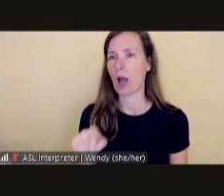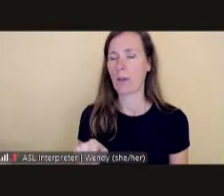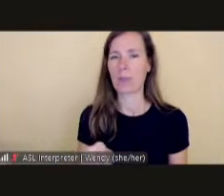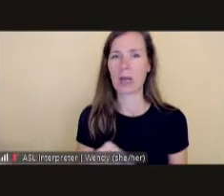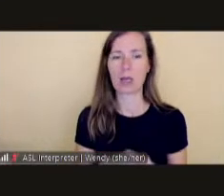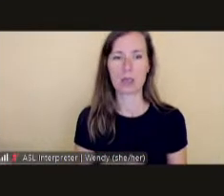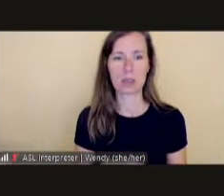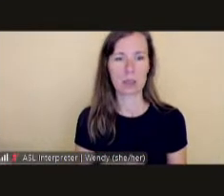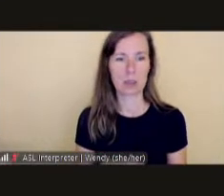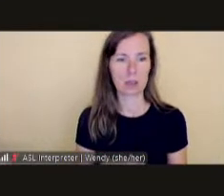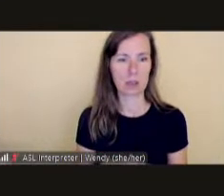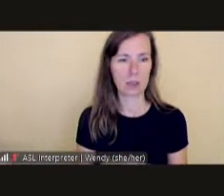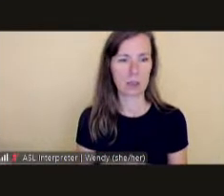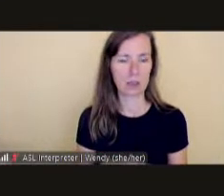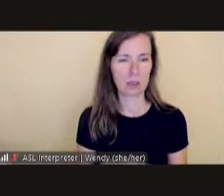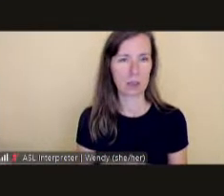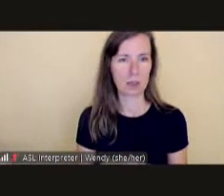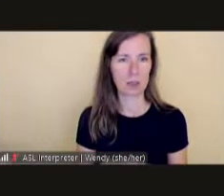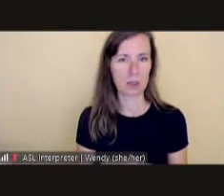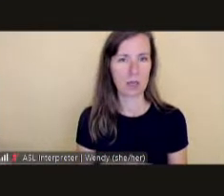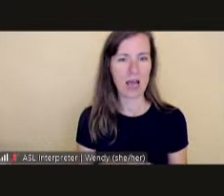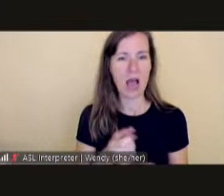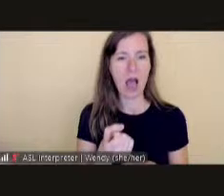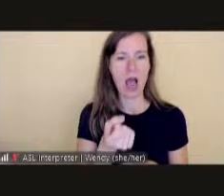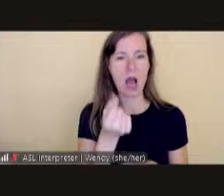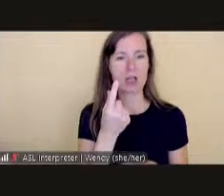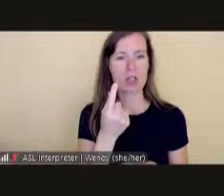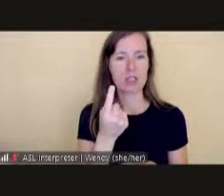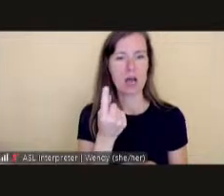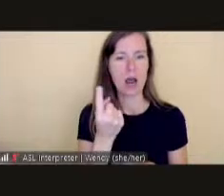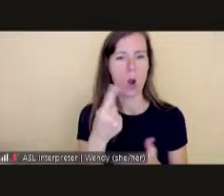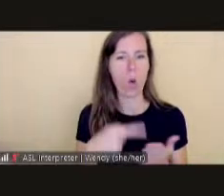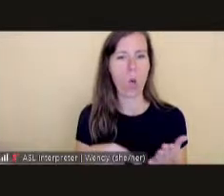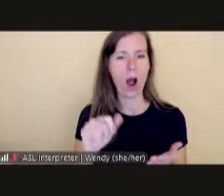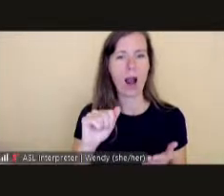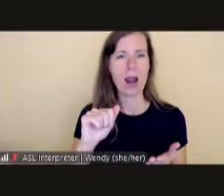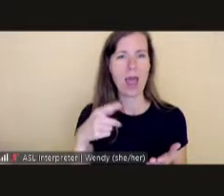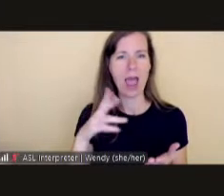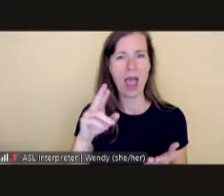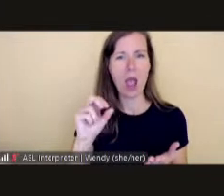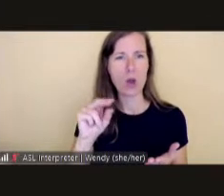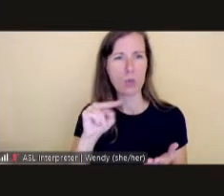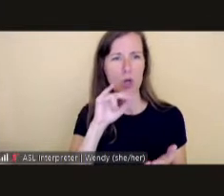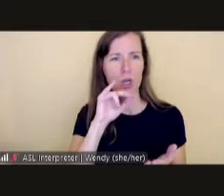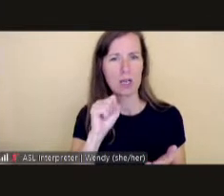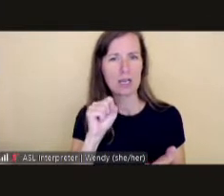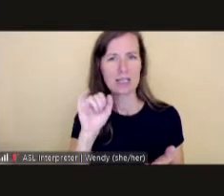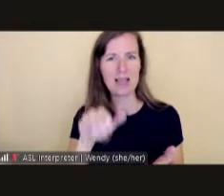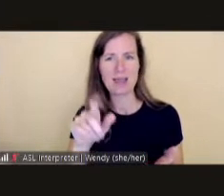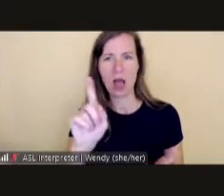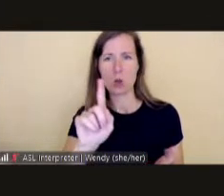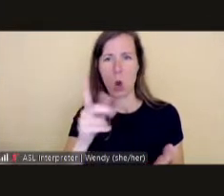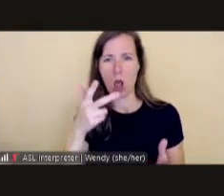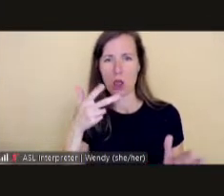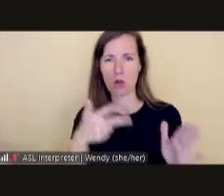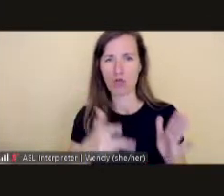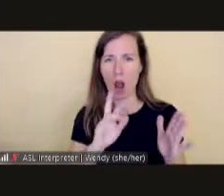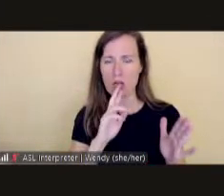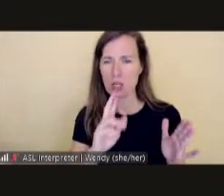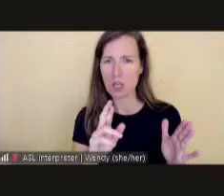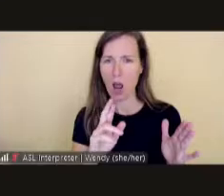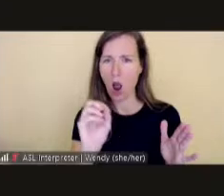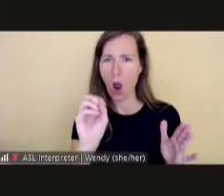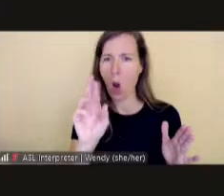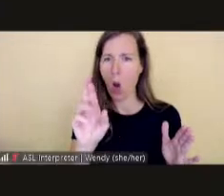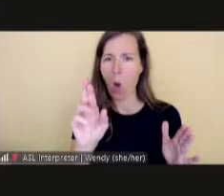Just so I understand what the apron is that where the garages are, or is that